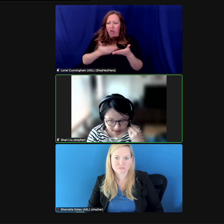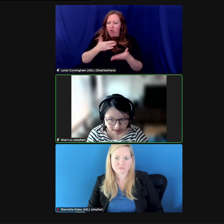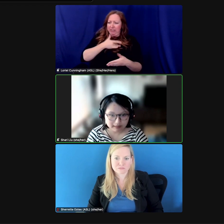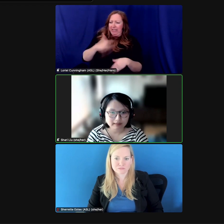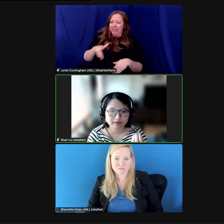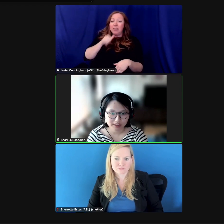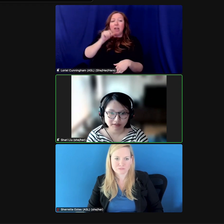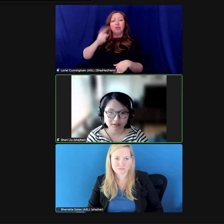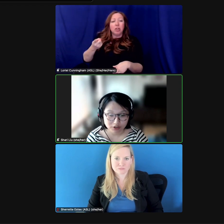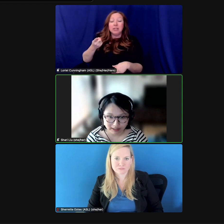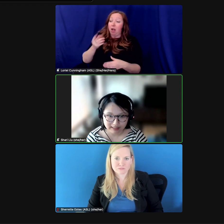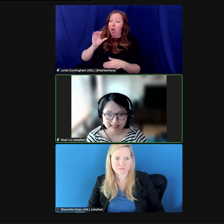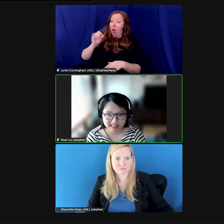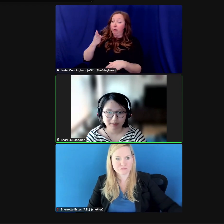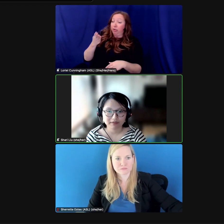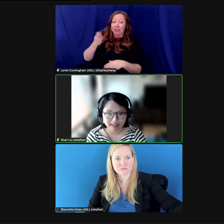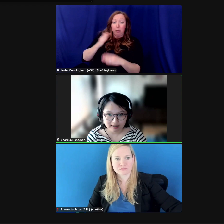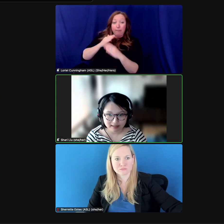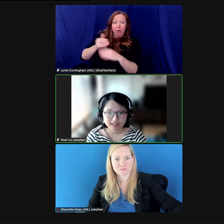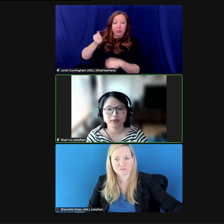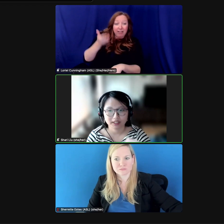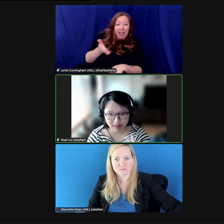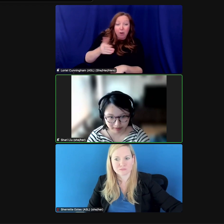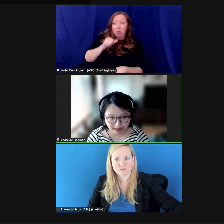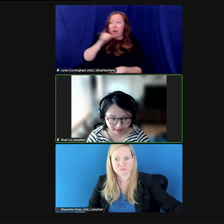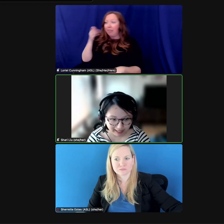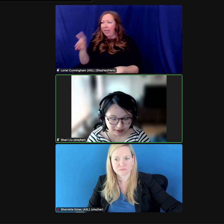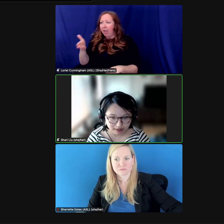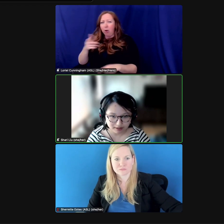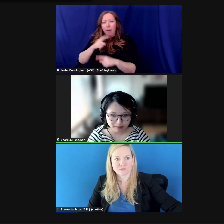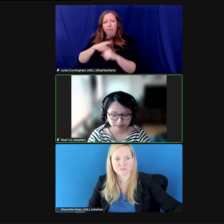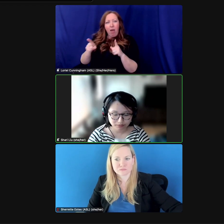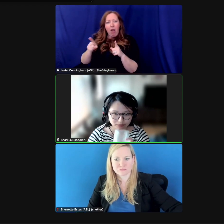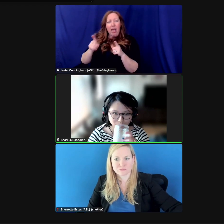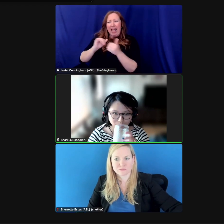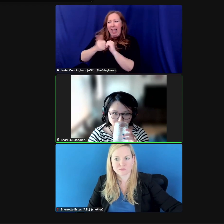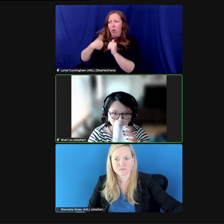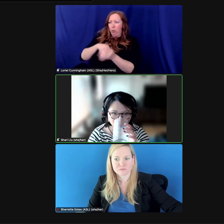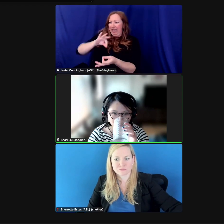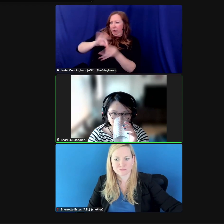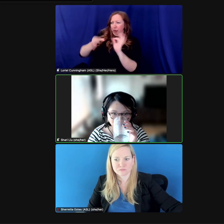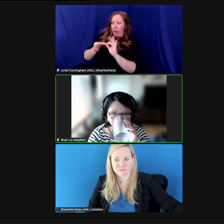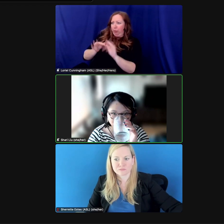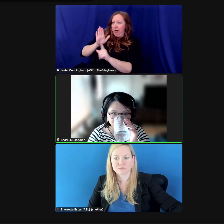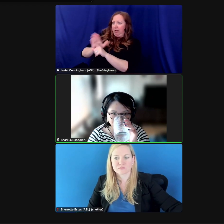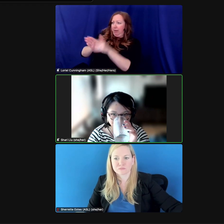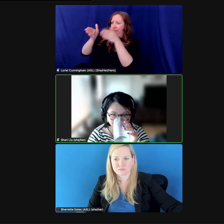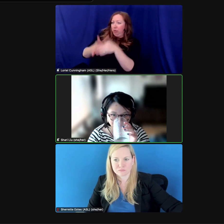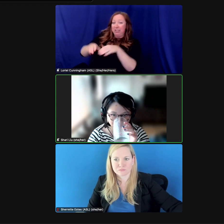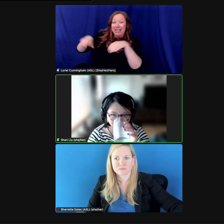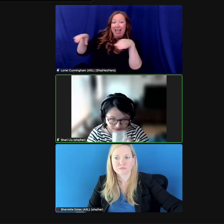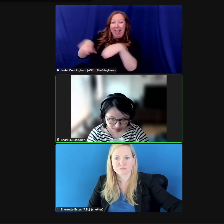to the particular physical constraints that someone faces when interpreting their actions.